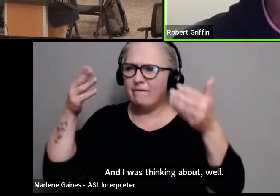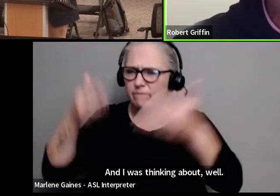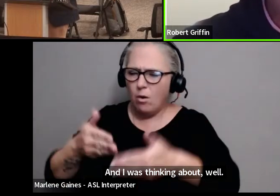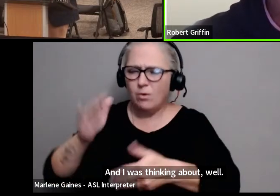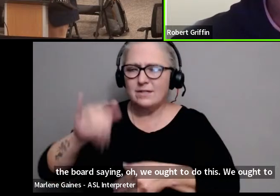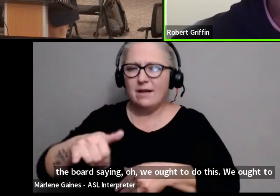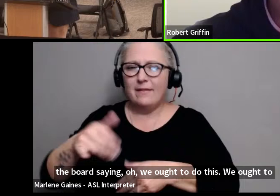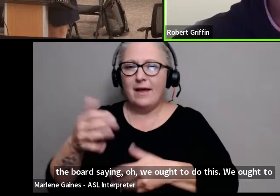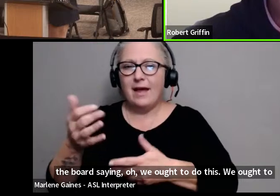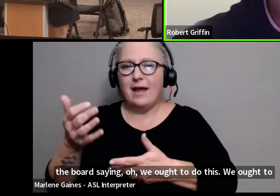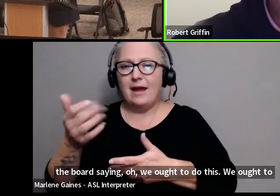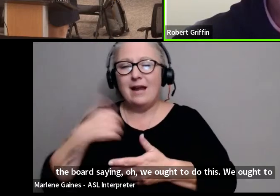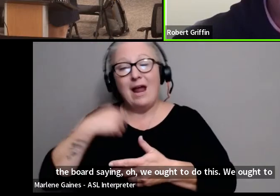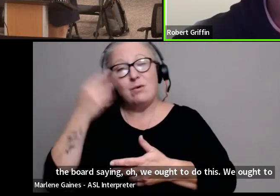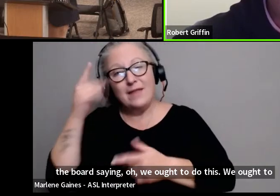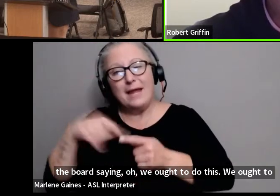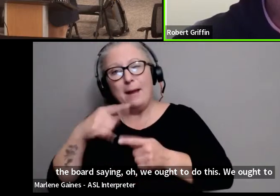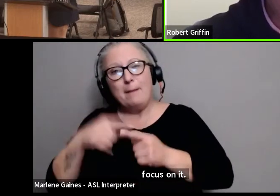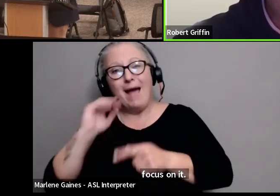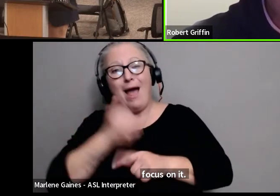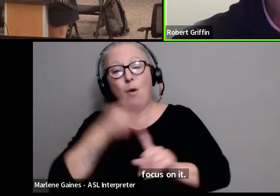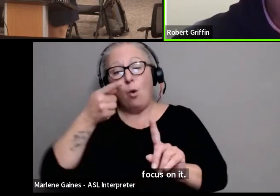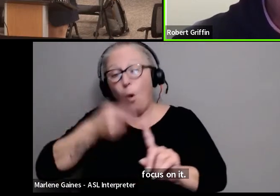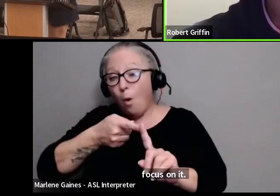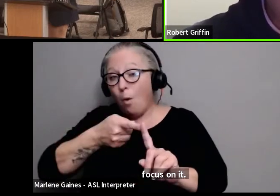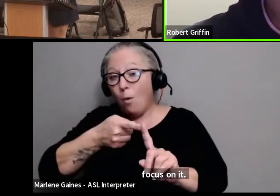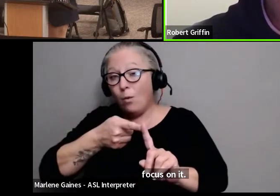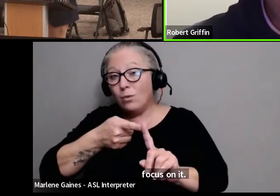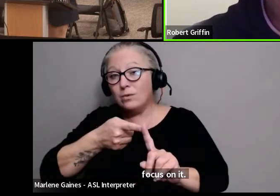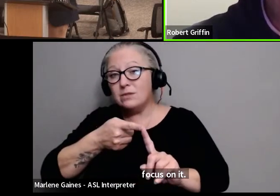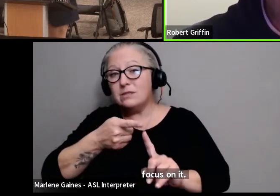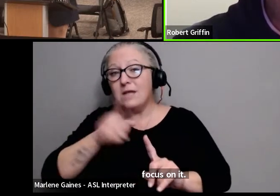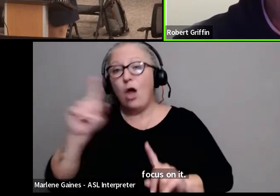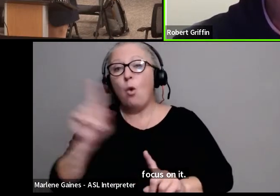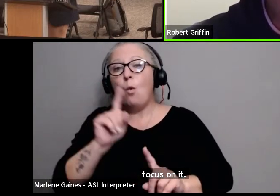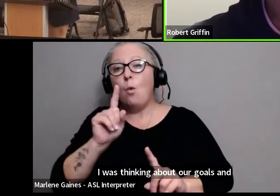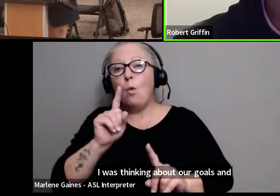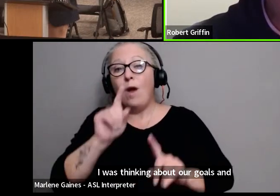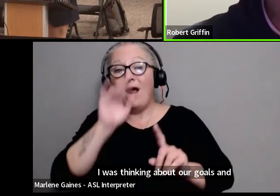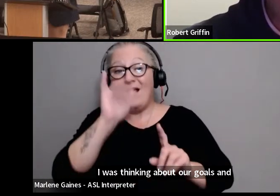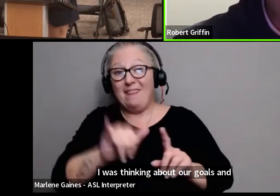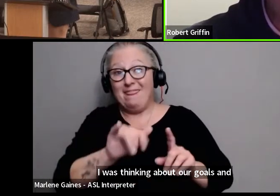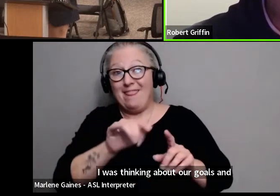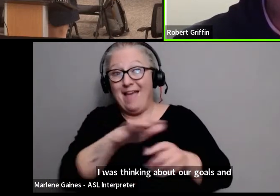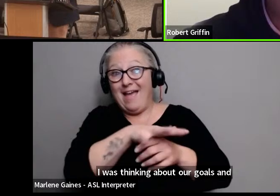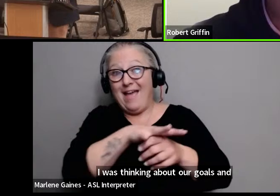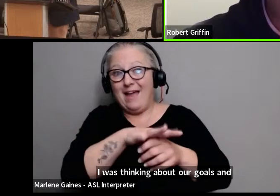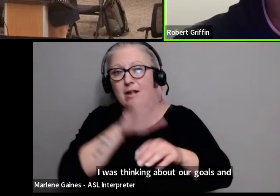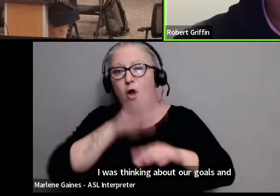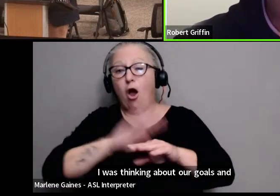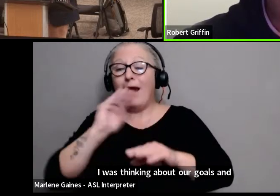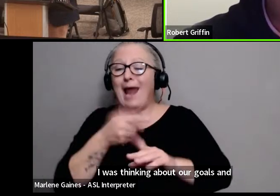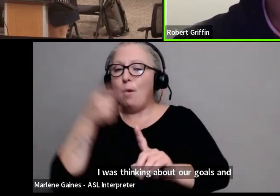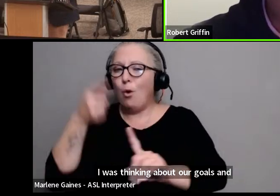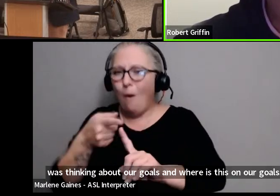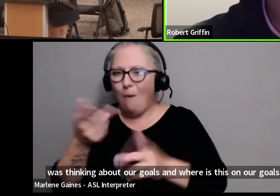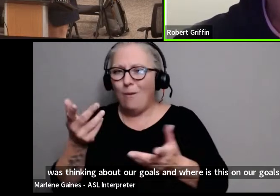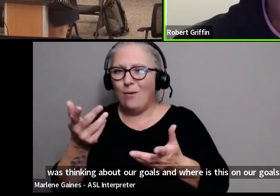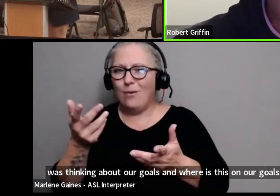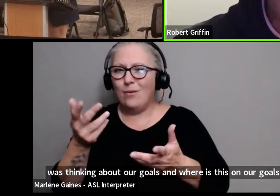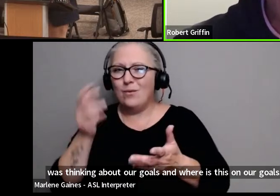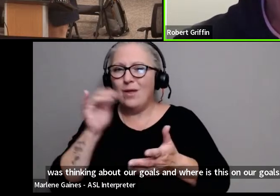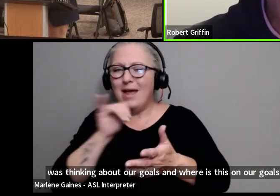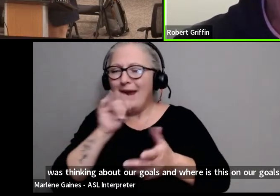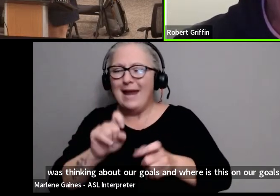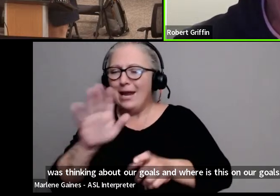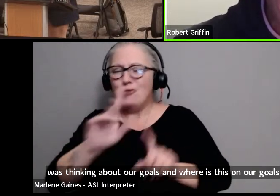it. I was thinking about our goals and where is this on our goals, somebody? And that's a rhetorical question.